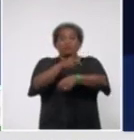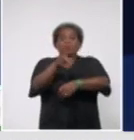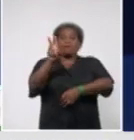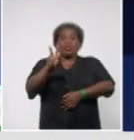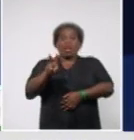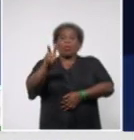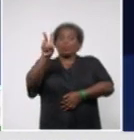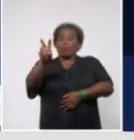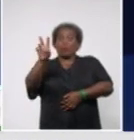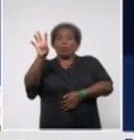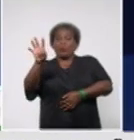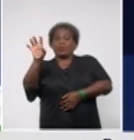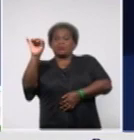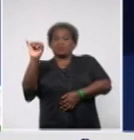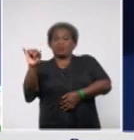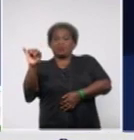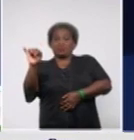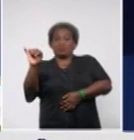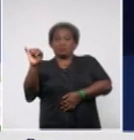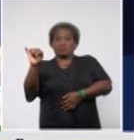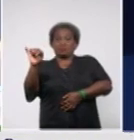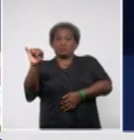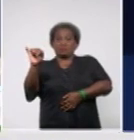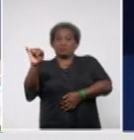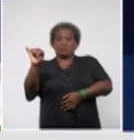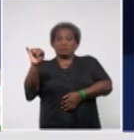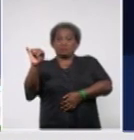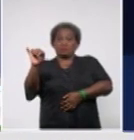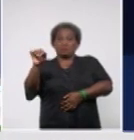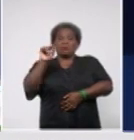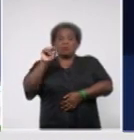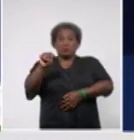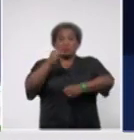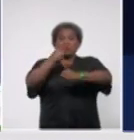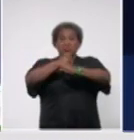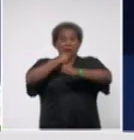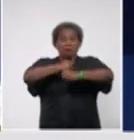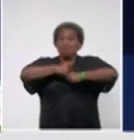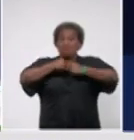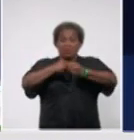374 in the Molecular Immunology Center, and